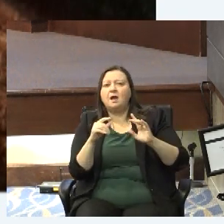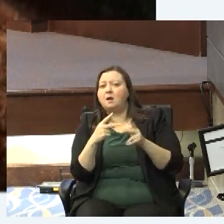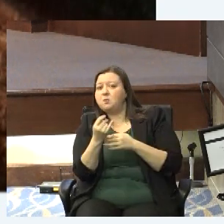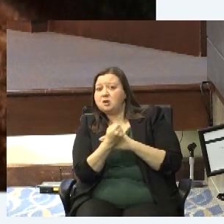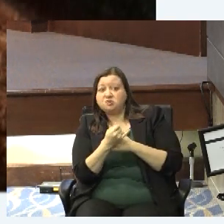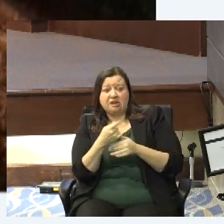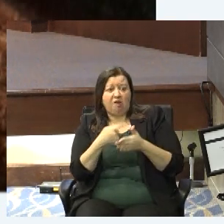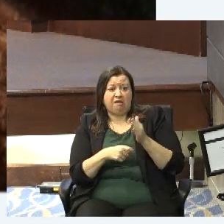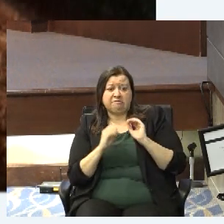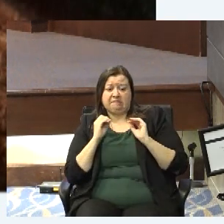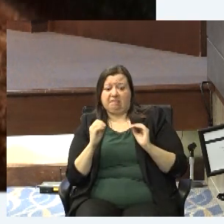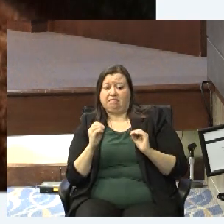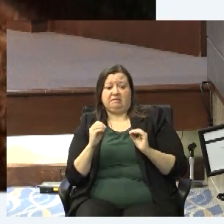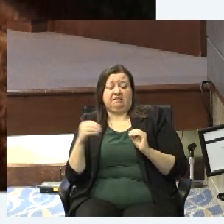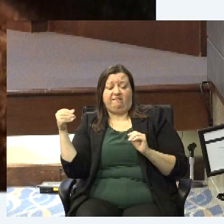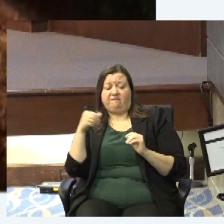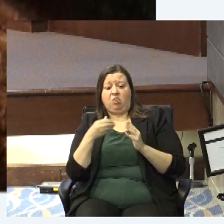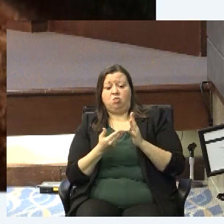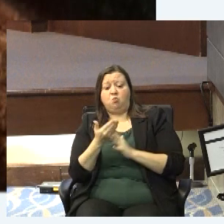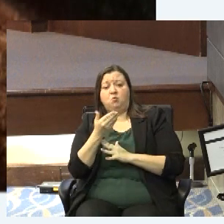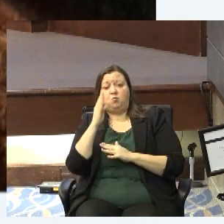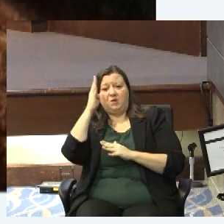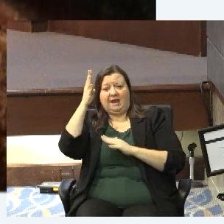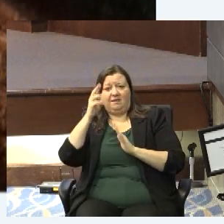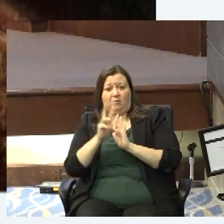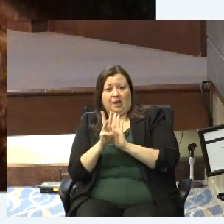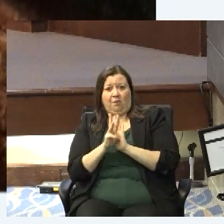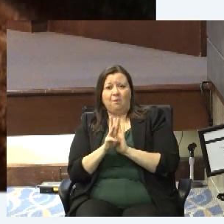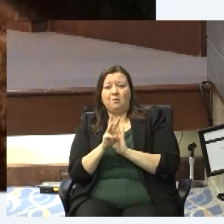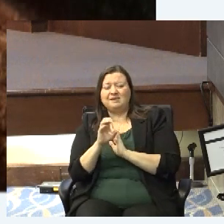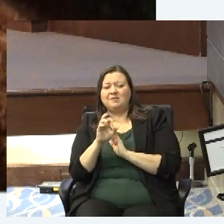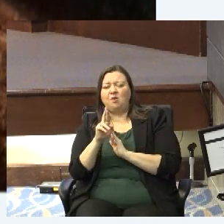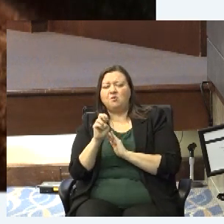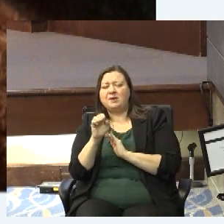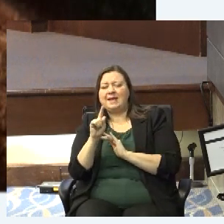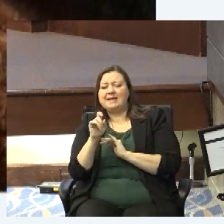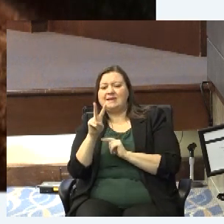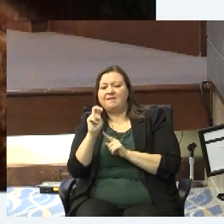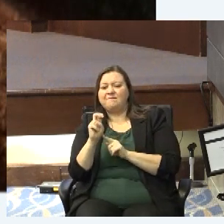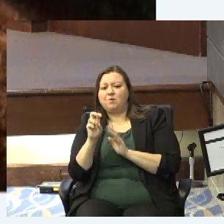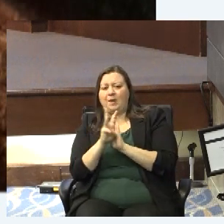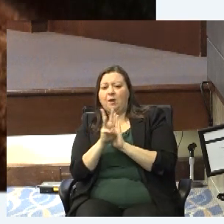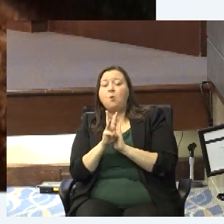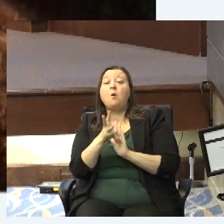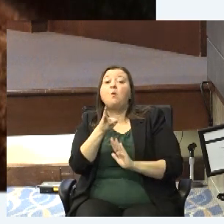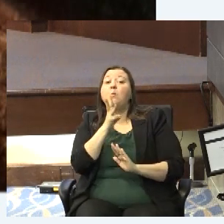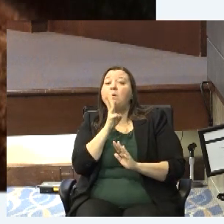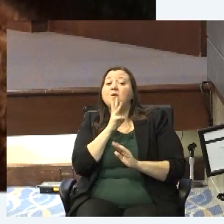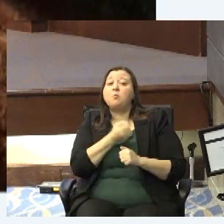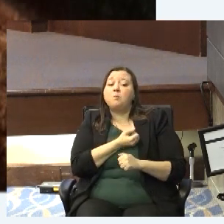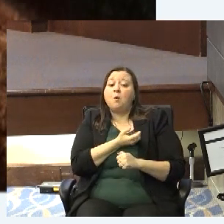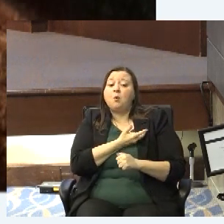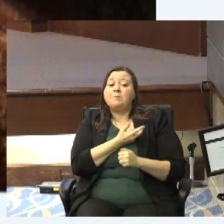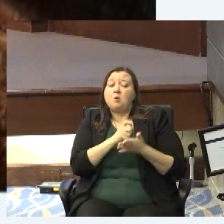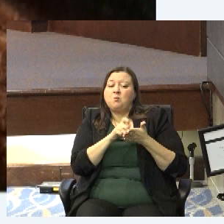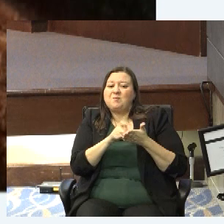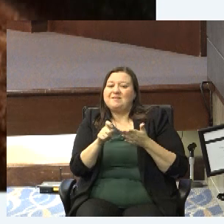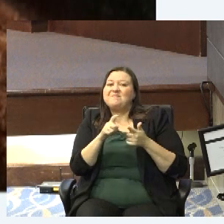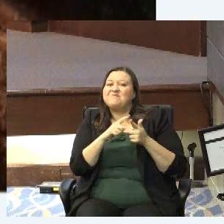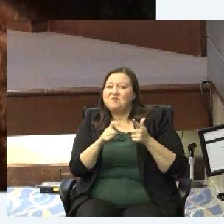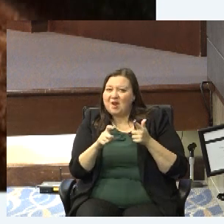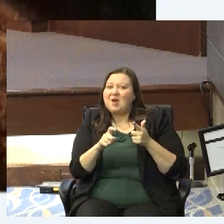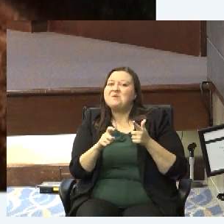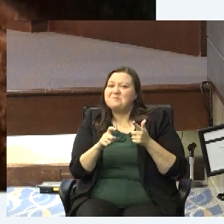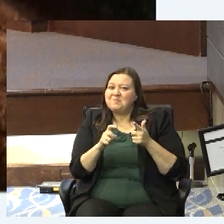was funded through Creative Waco. So the water-themed poems that were written by a Wacoan, and they